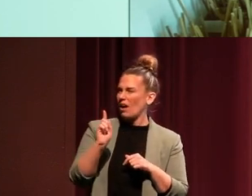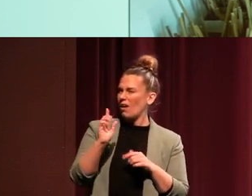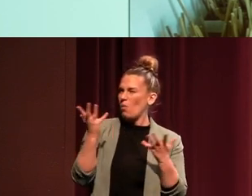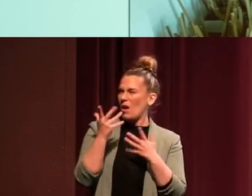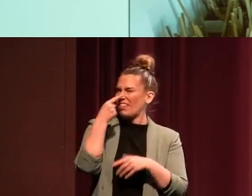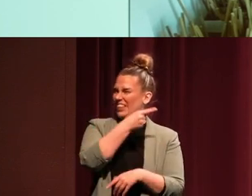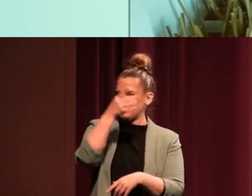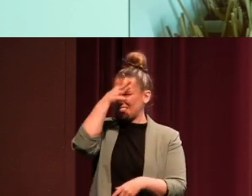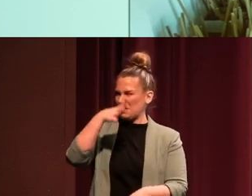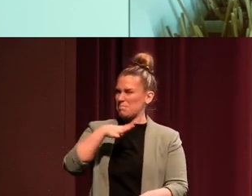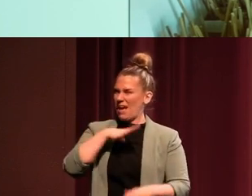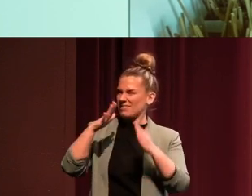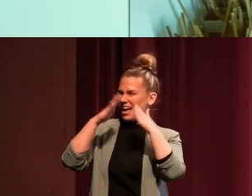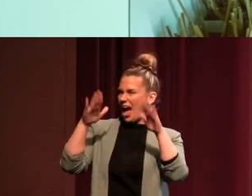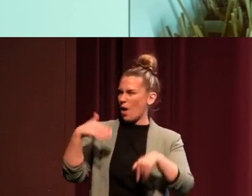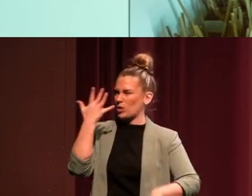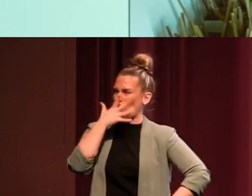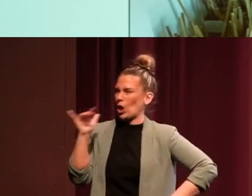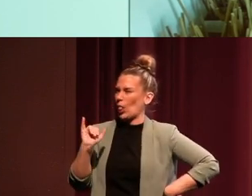like?